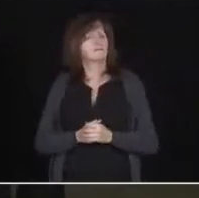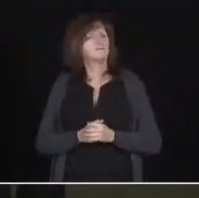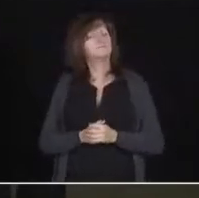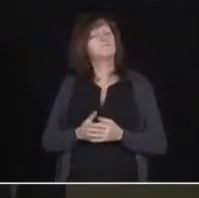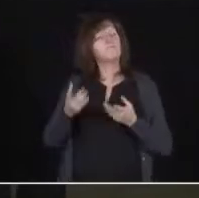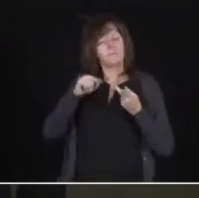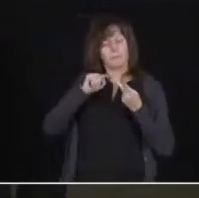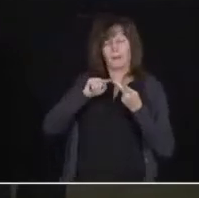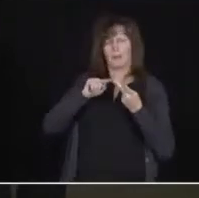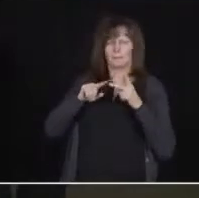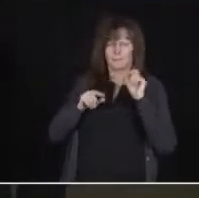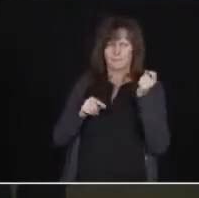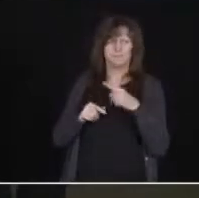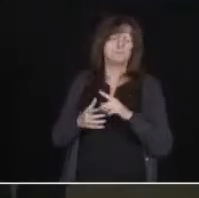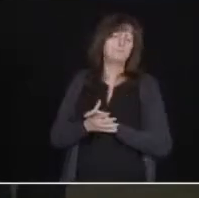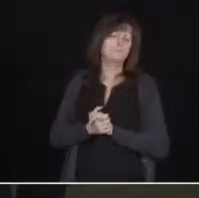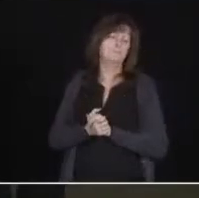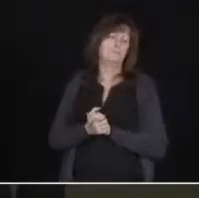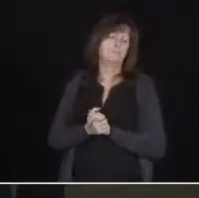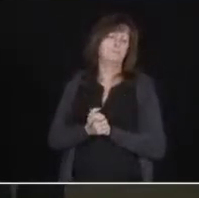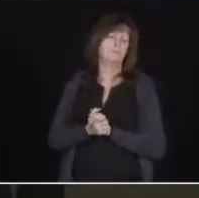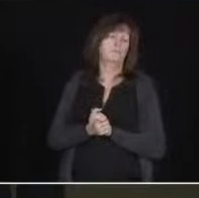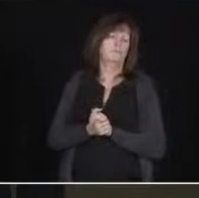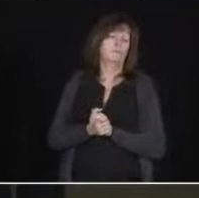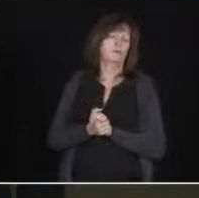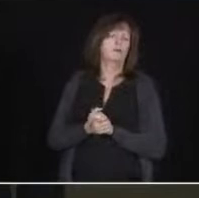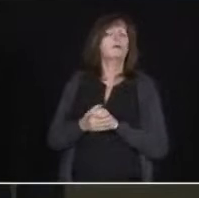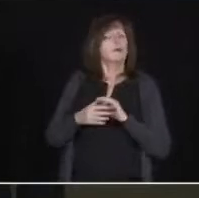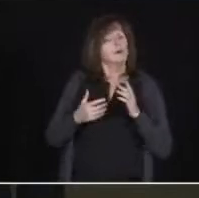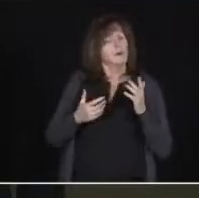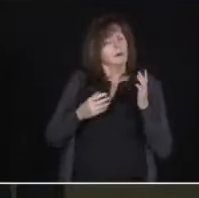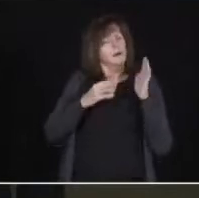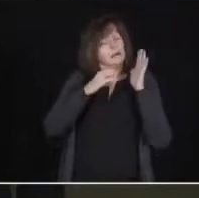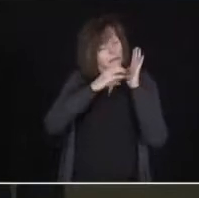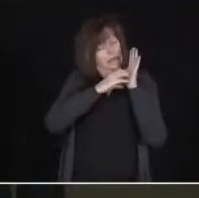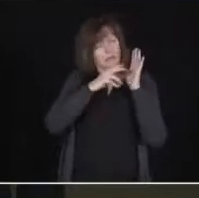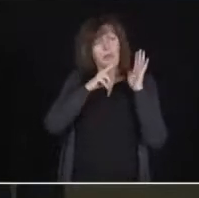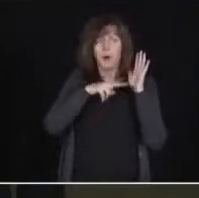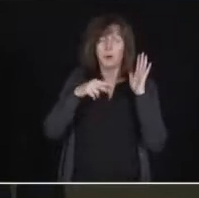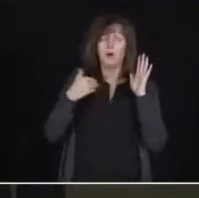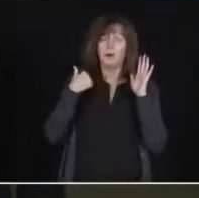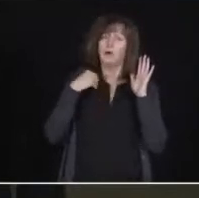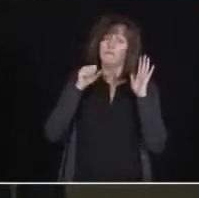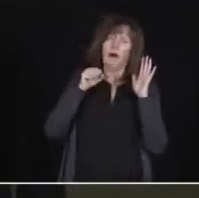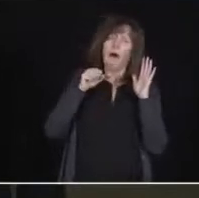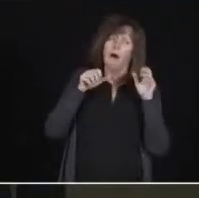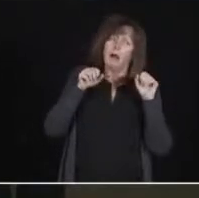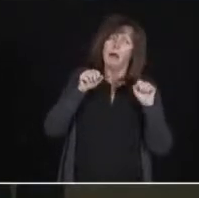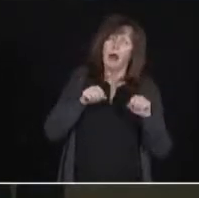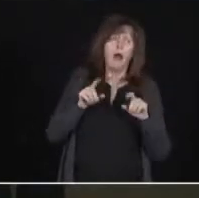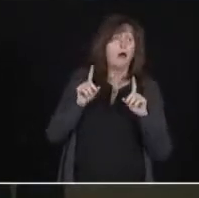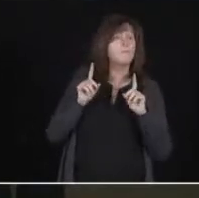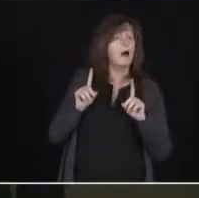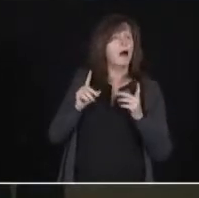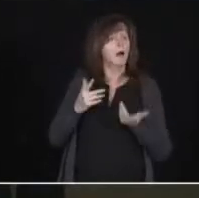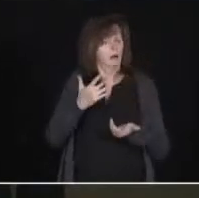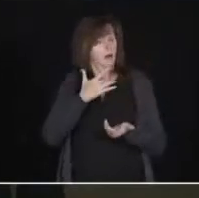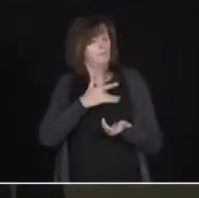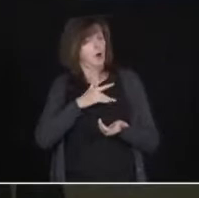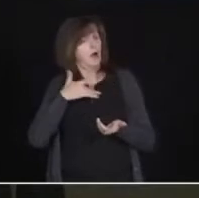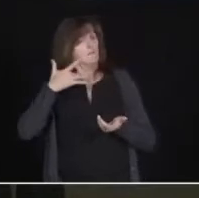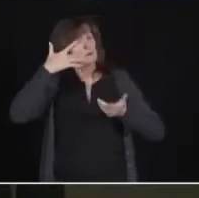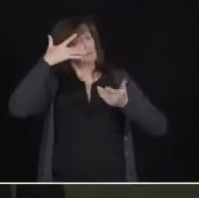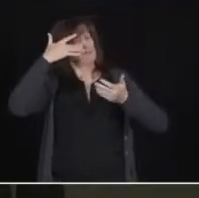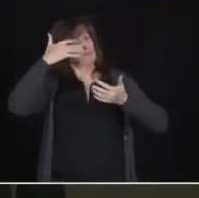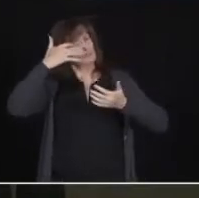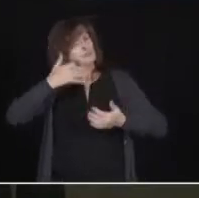it, sure, Section 22 exists, absolutely, but the province brought in restrictions for Ottawa. Yep.